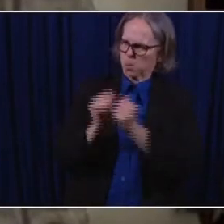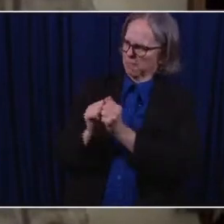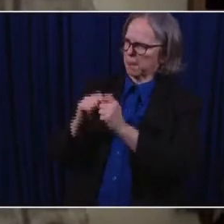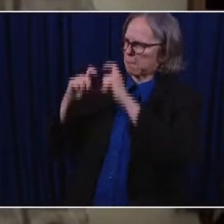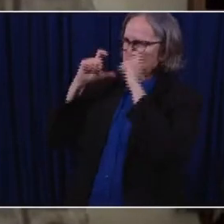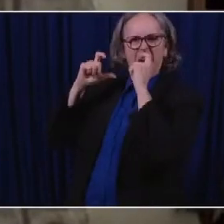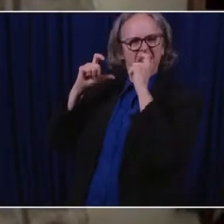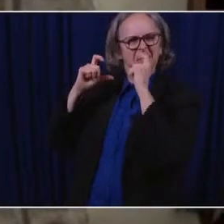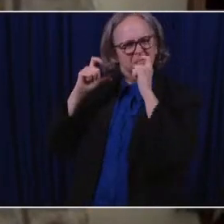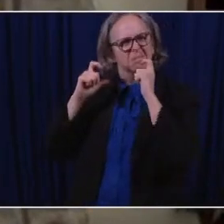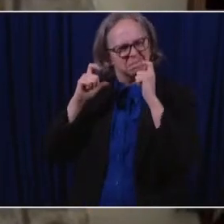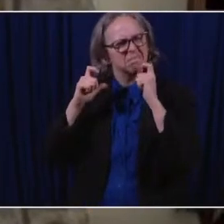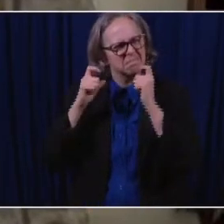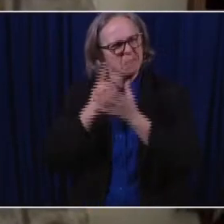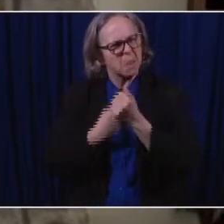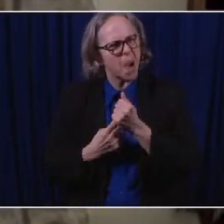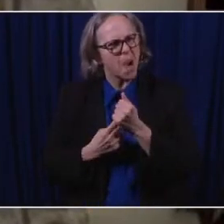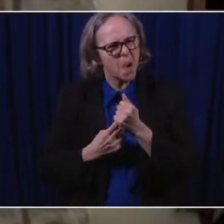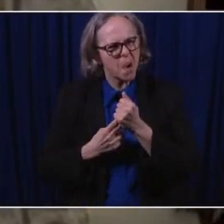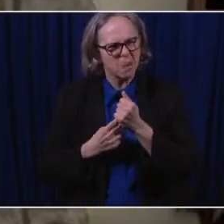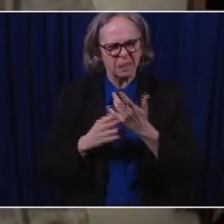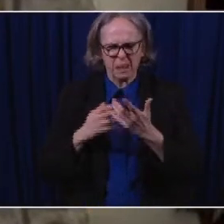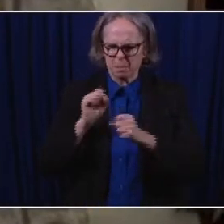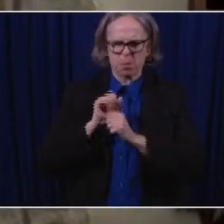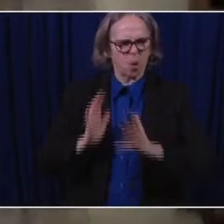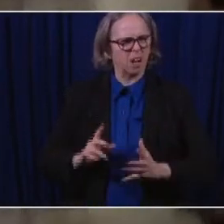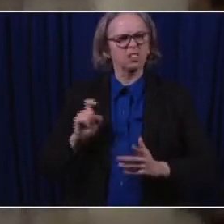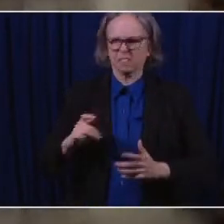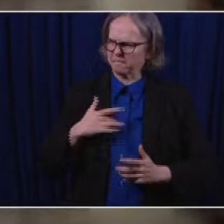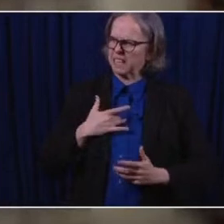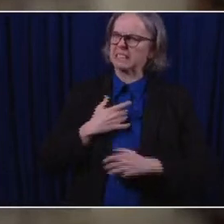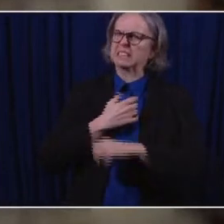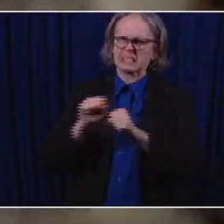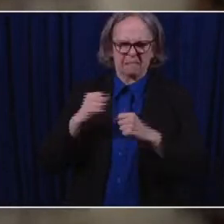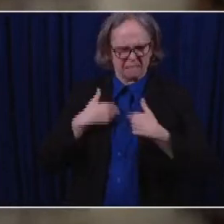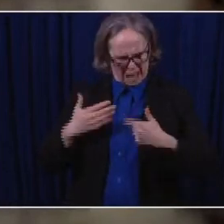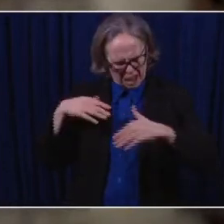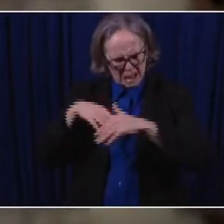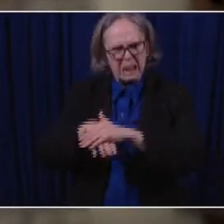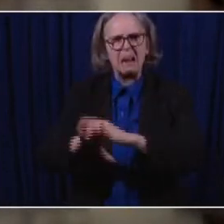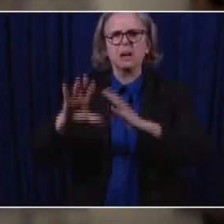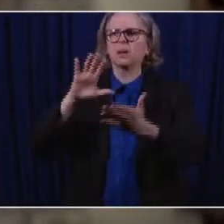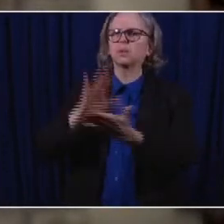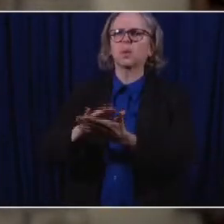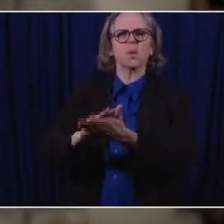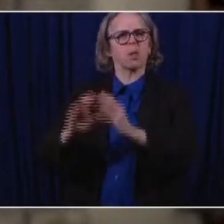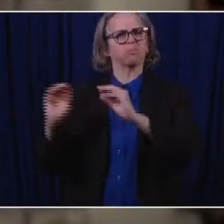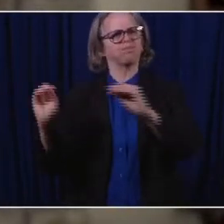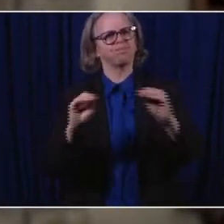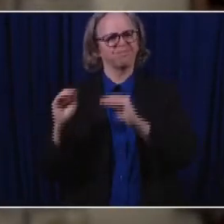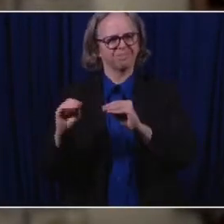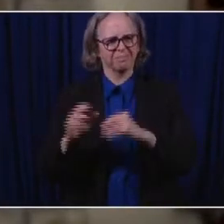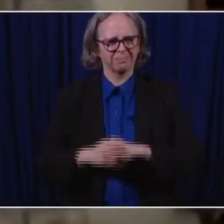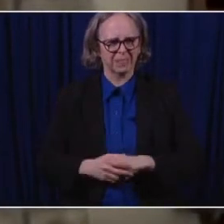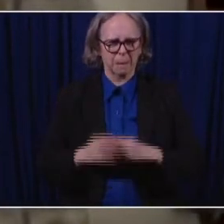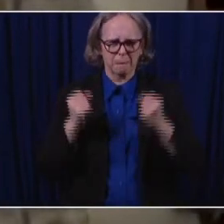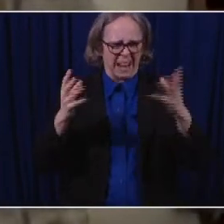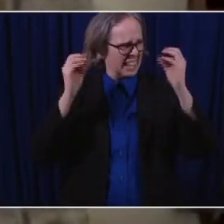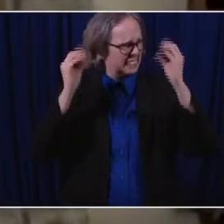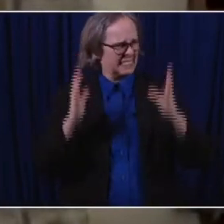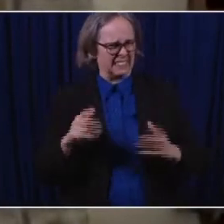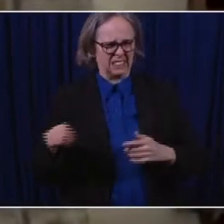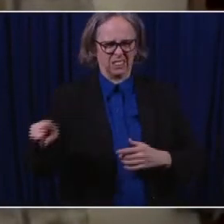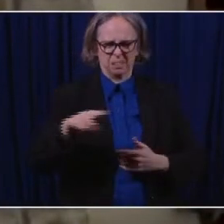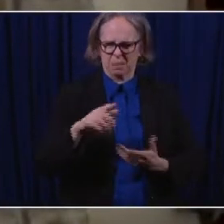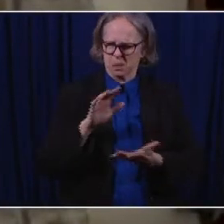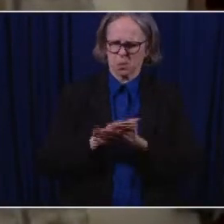feel safe, going to school. And many teachers, of course, have been in school the entire year. But I